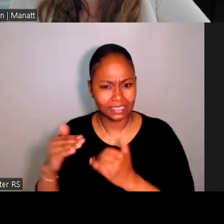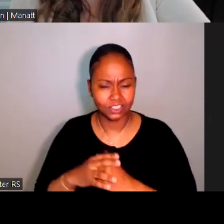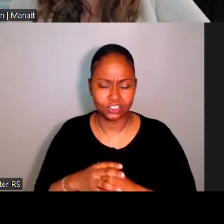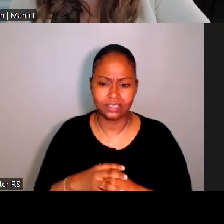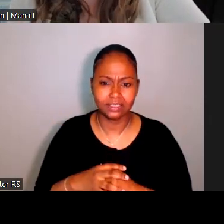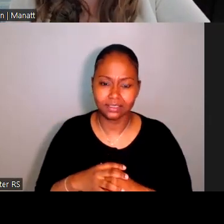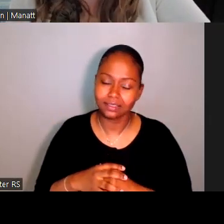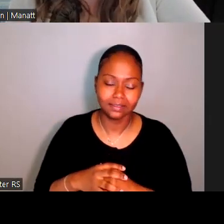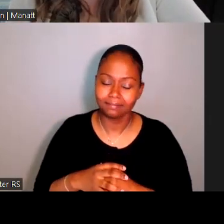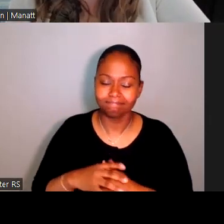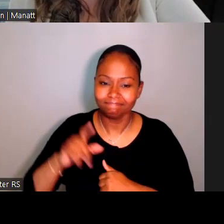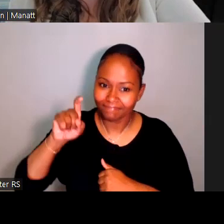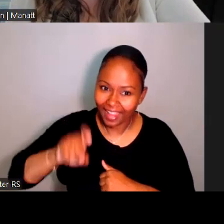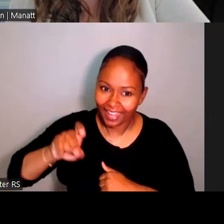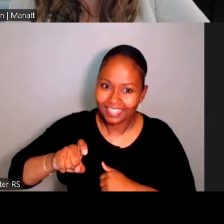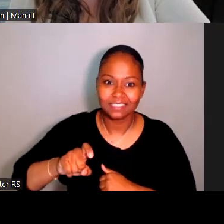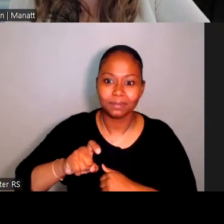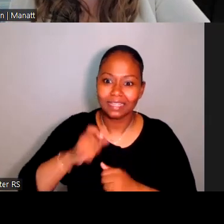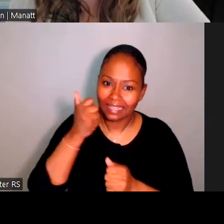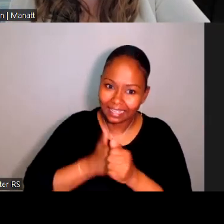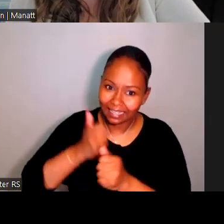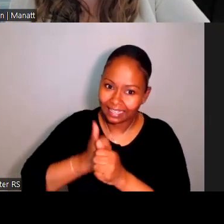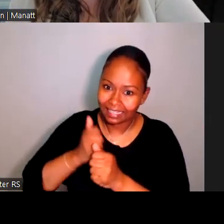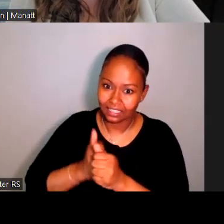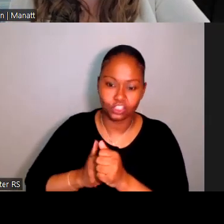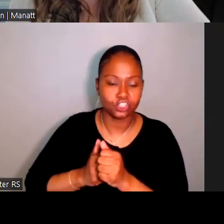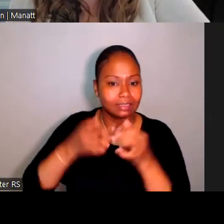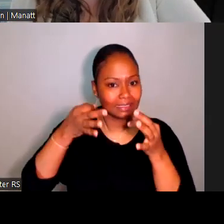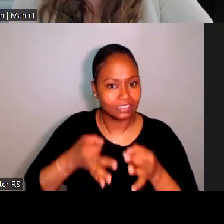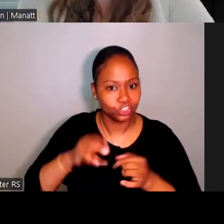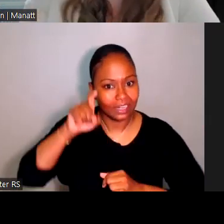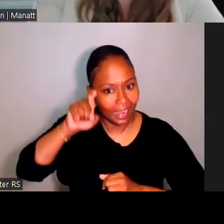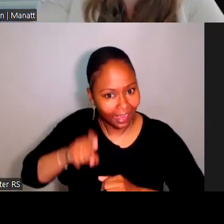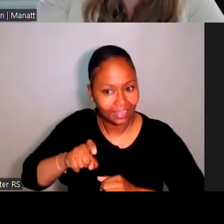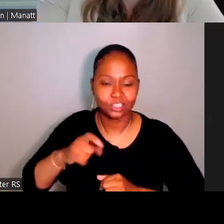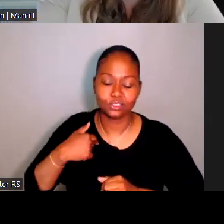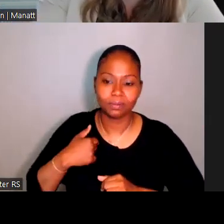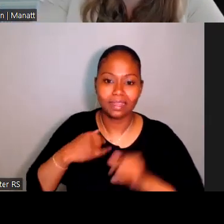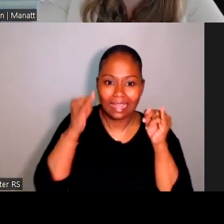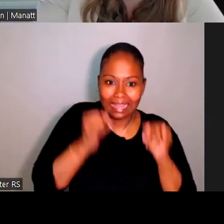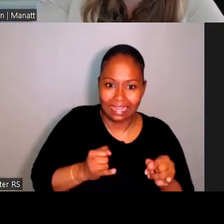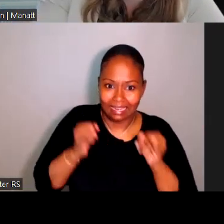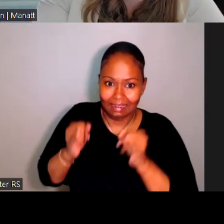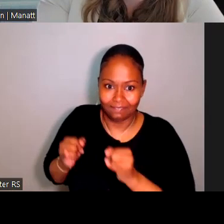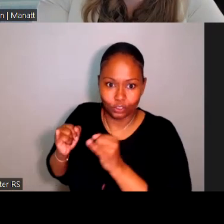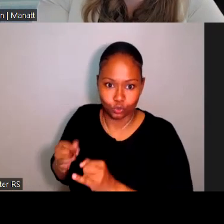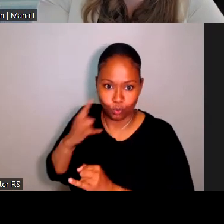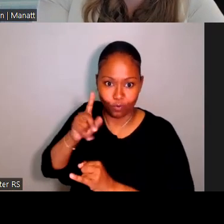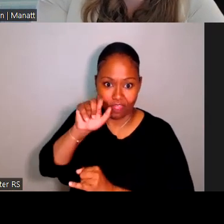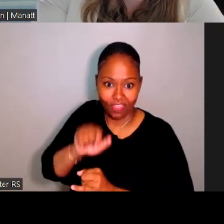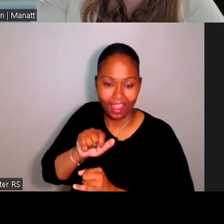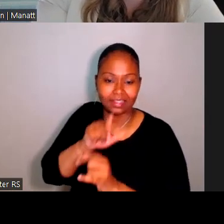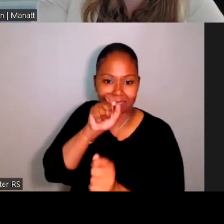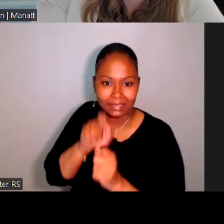to be, each decision about that has to be individualized to the resident.